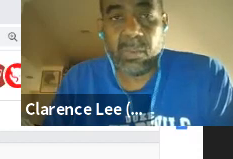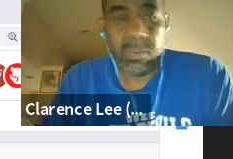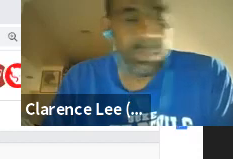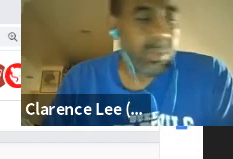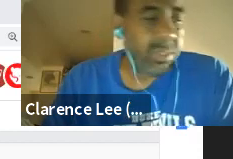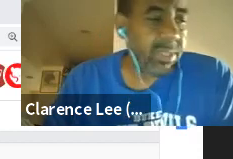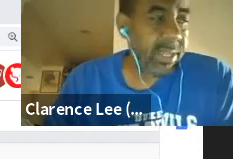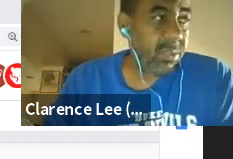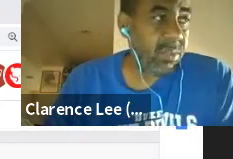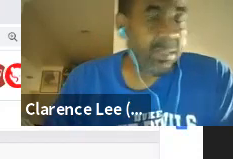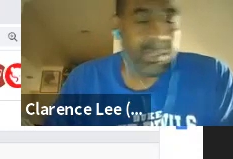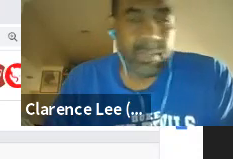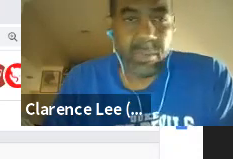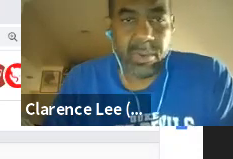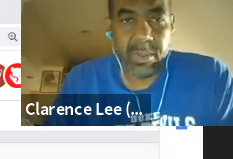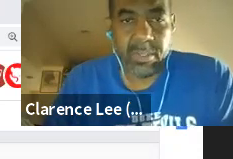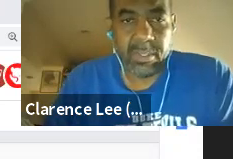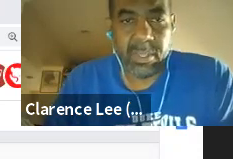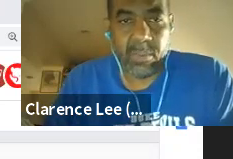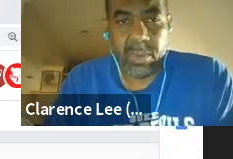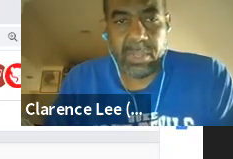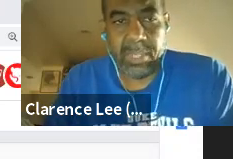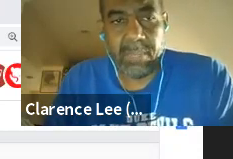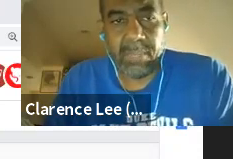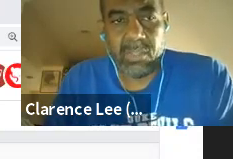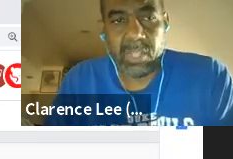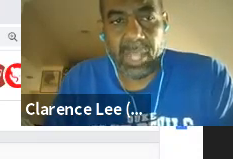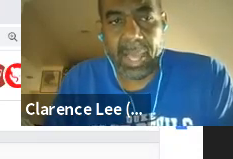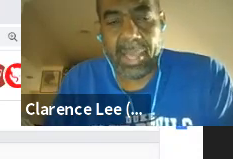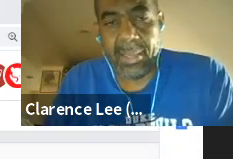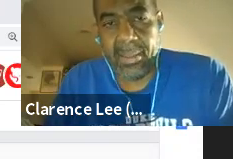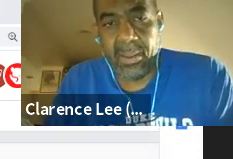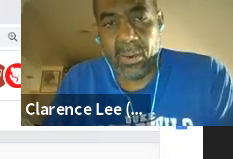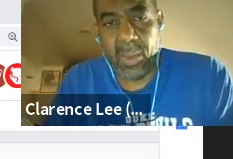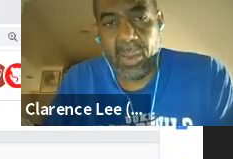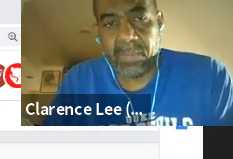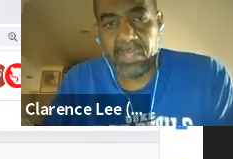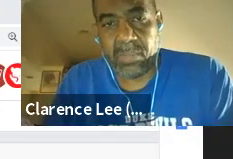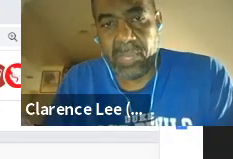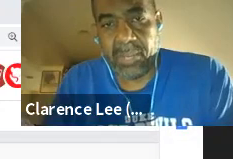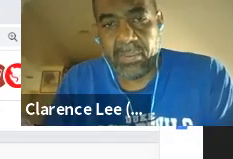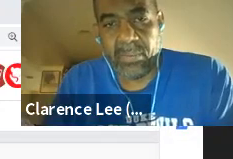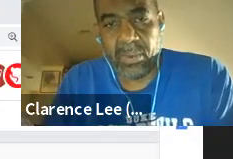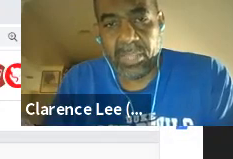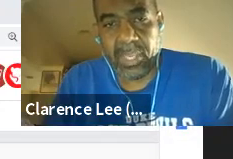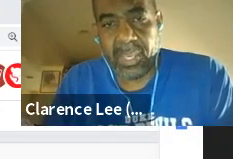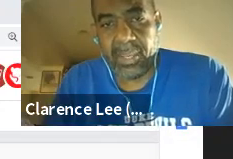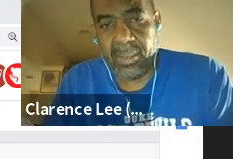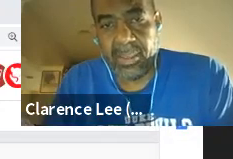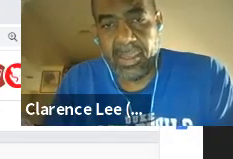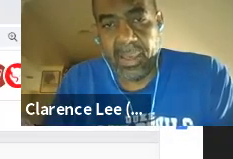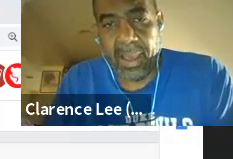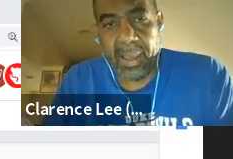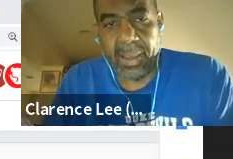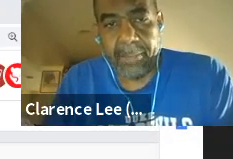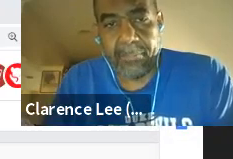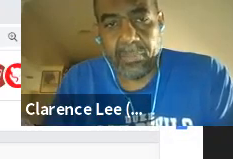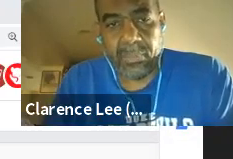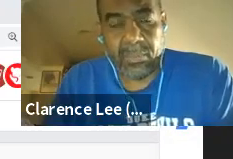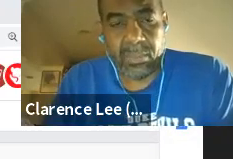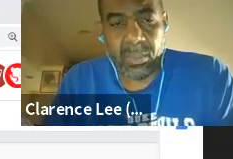so we're saying twice that we're going to need to meet in July or have a special meeting before the end